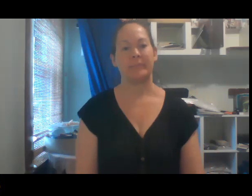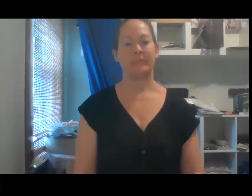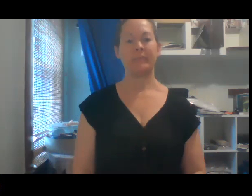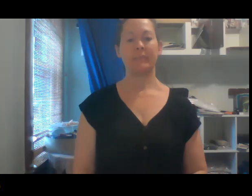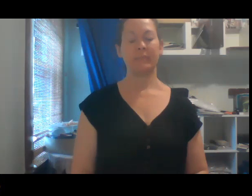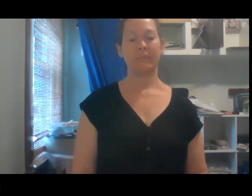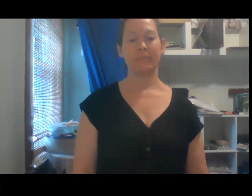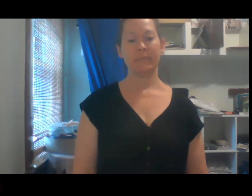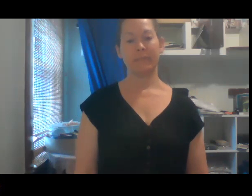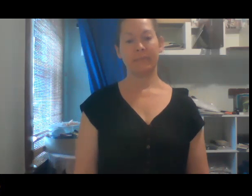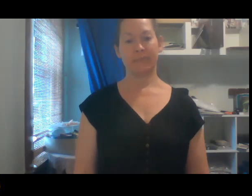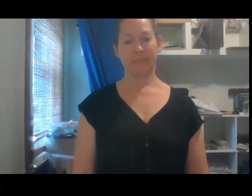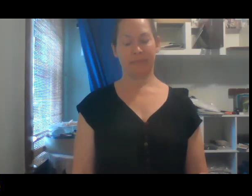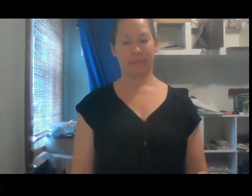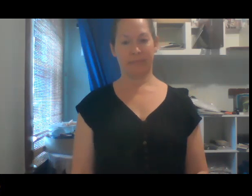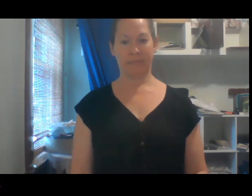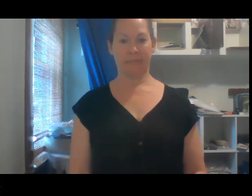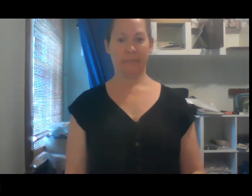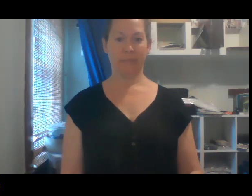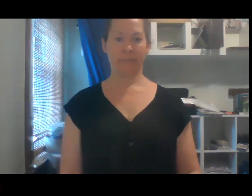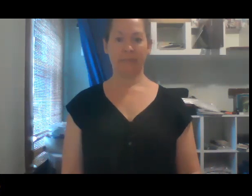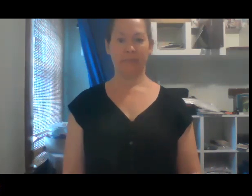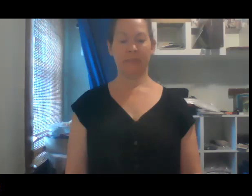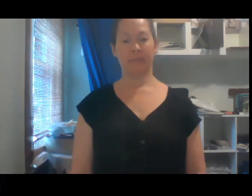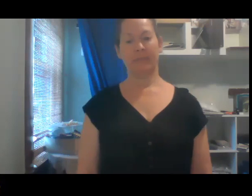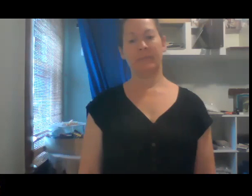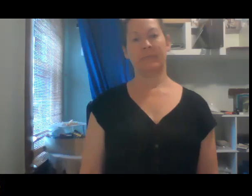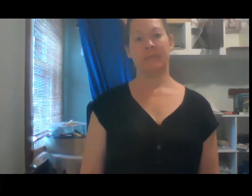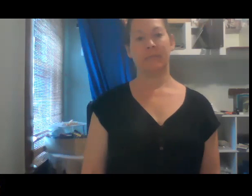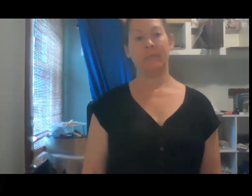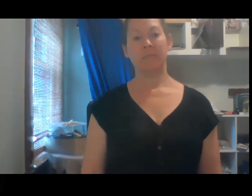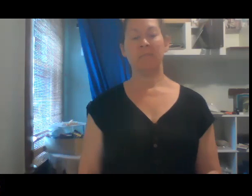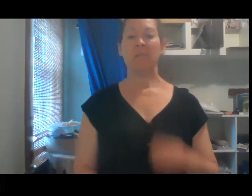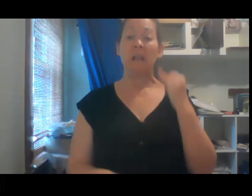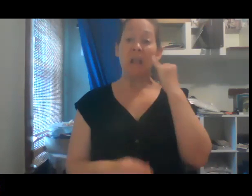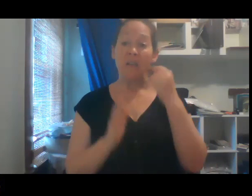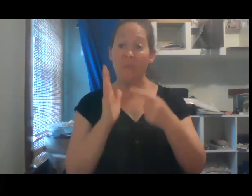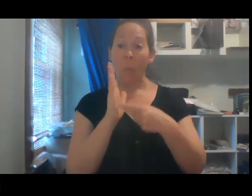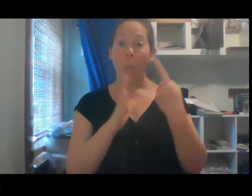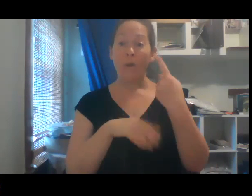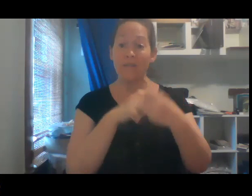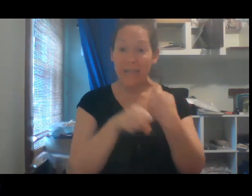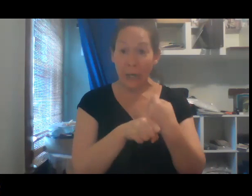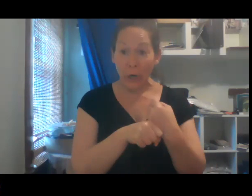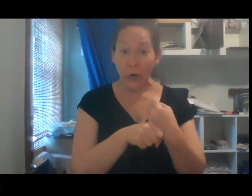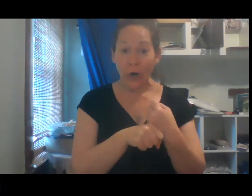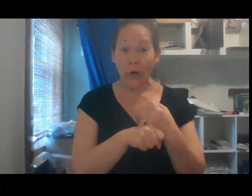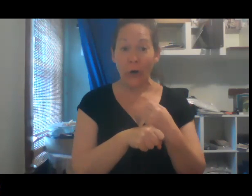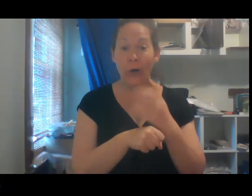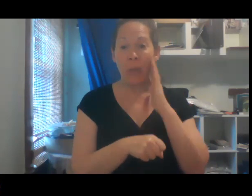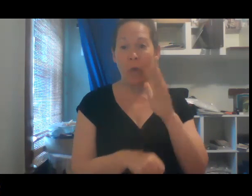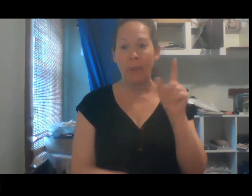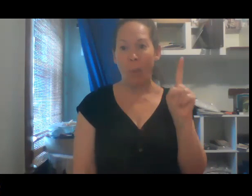So if they take the interest on your money and put it in once a year, it's N equals 1 is